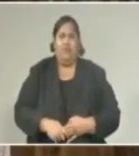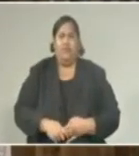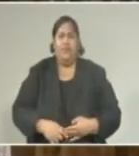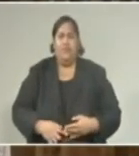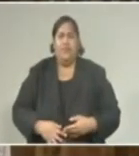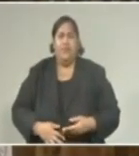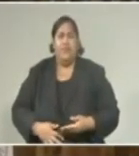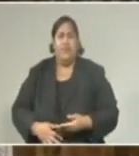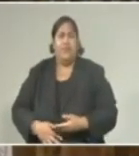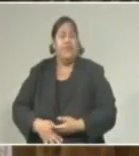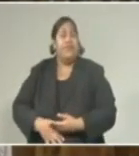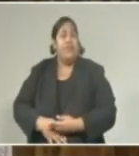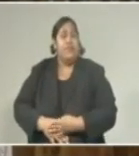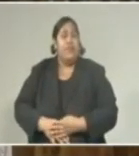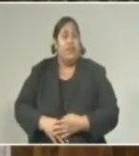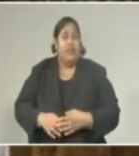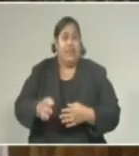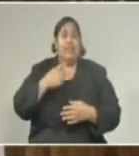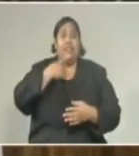regional governments except Fiji,